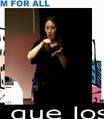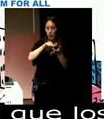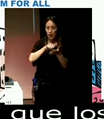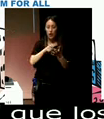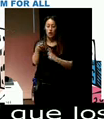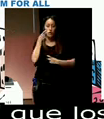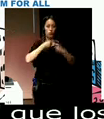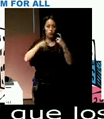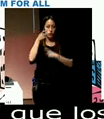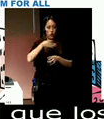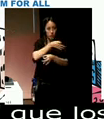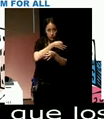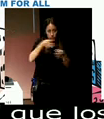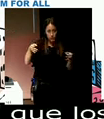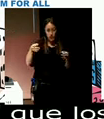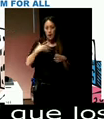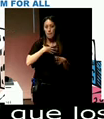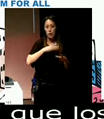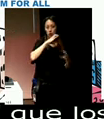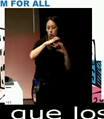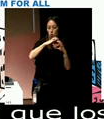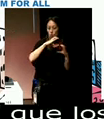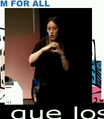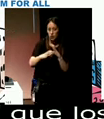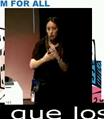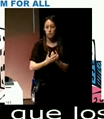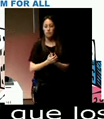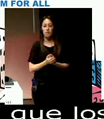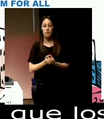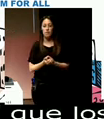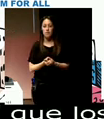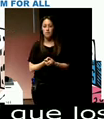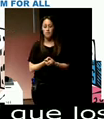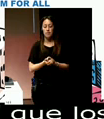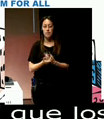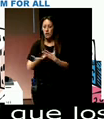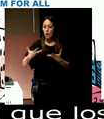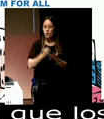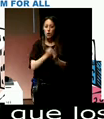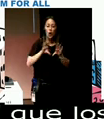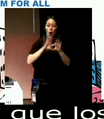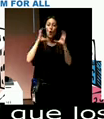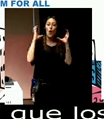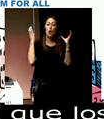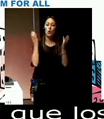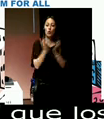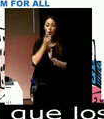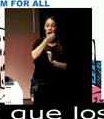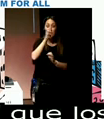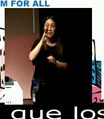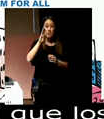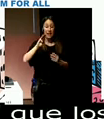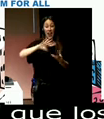the urban furniture and the apps communicate between each other, and it's a